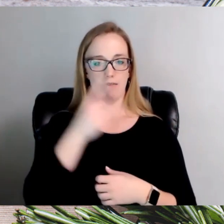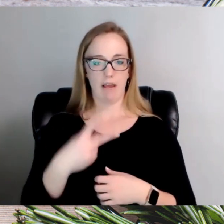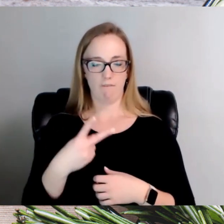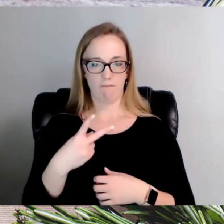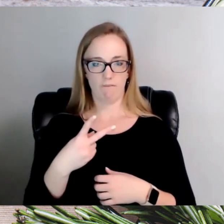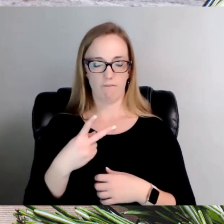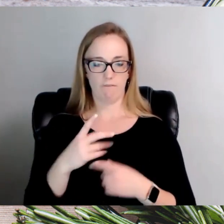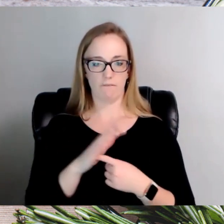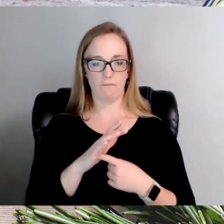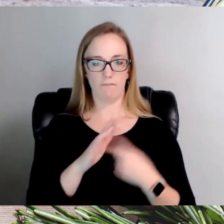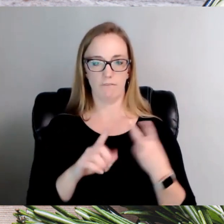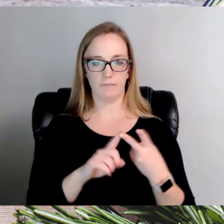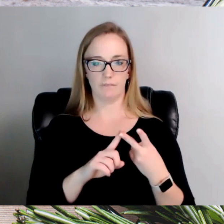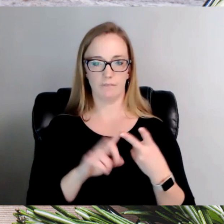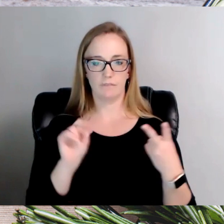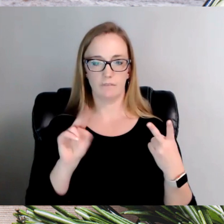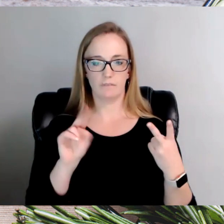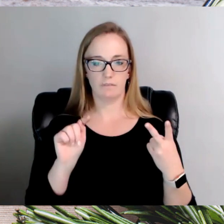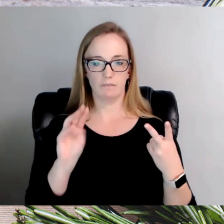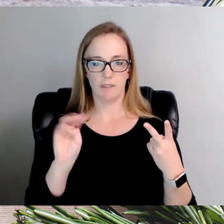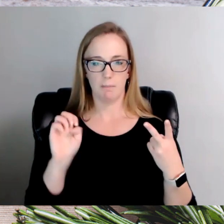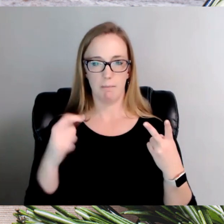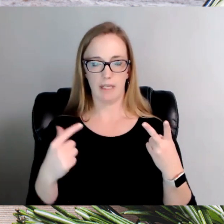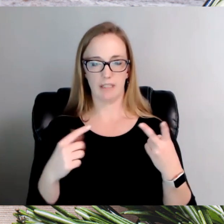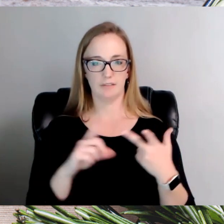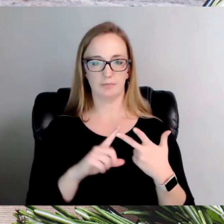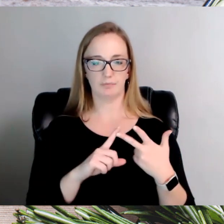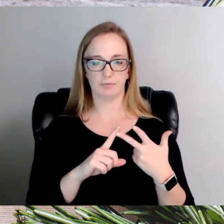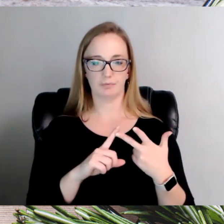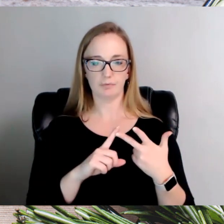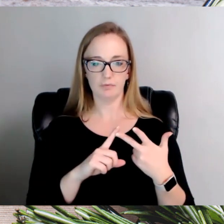milder flavor and a more dense texture.